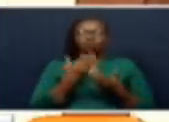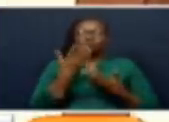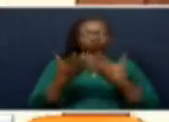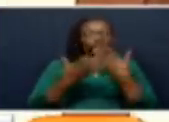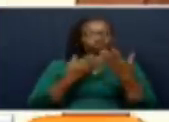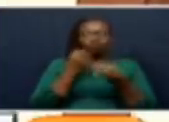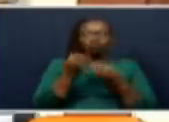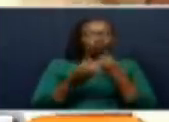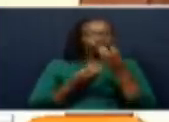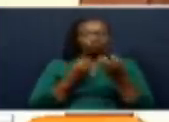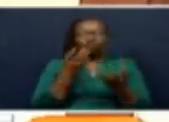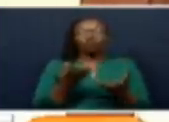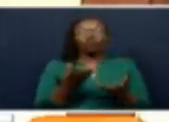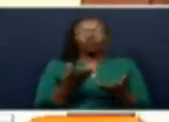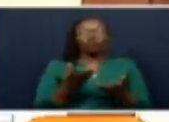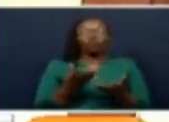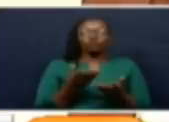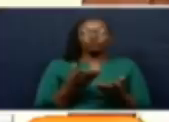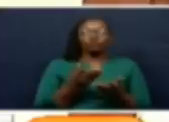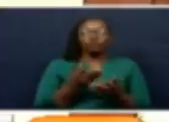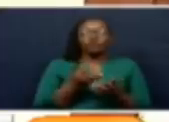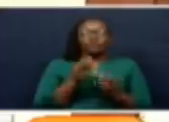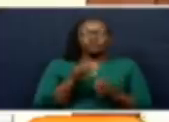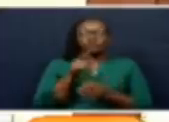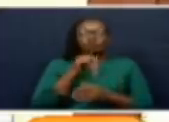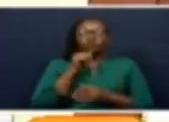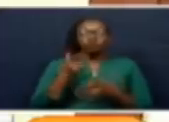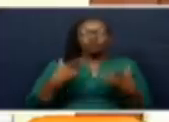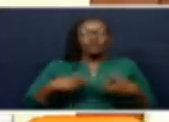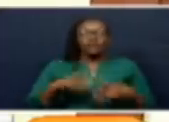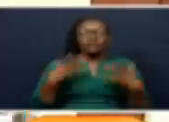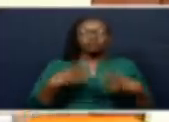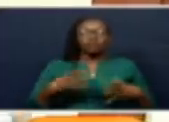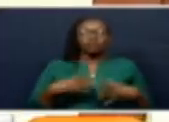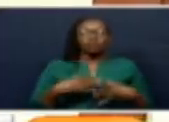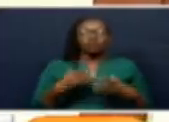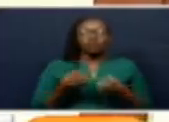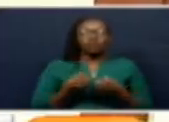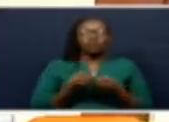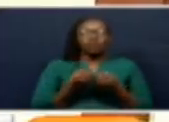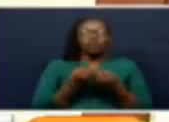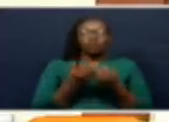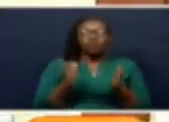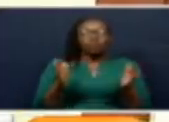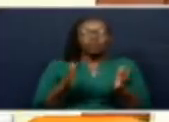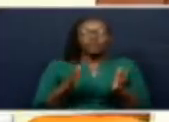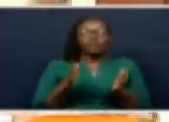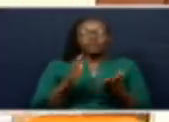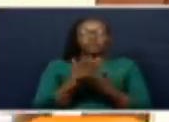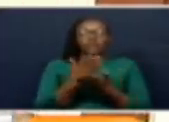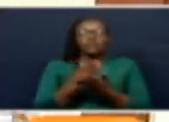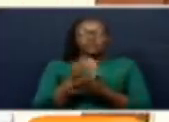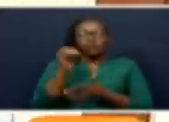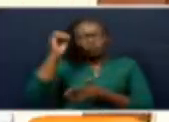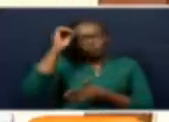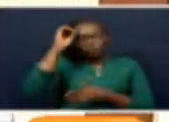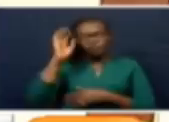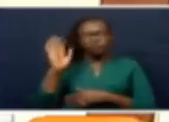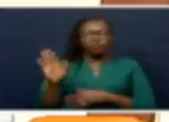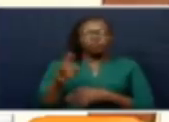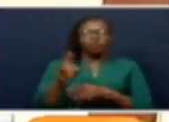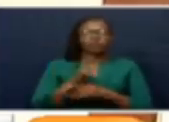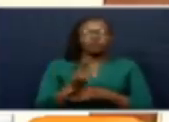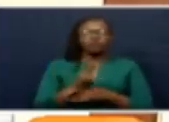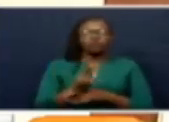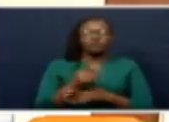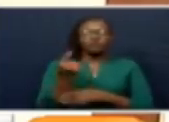know? Yeah. When you don't let people air their views, when you don't debate, when you want to use a mechanism